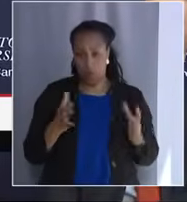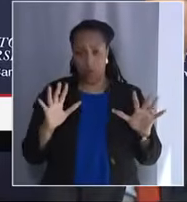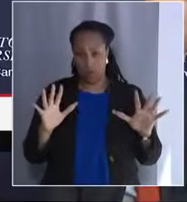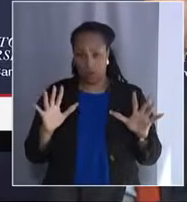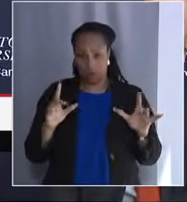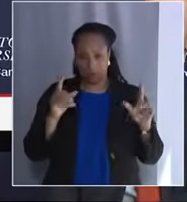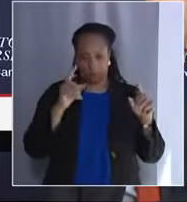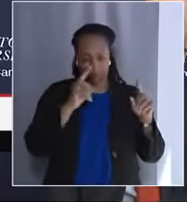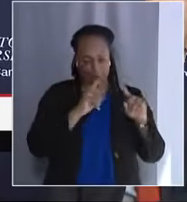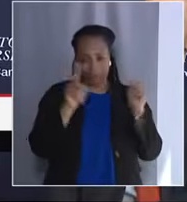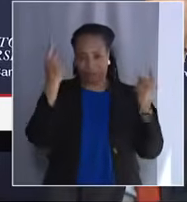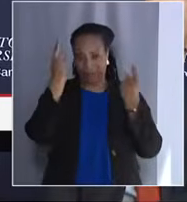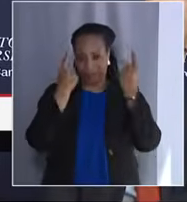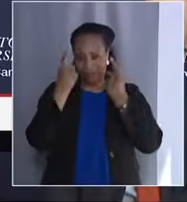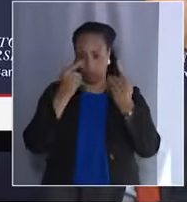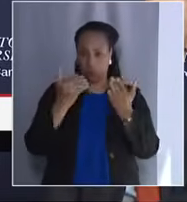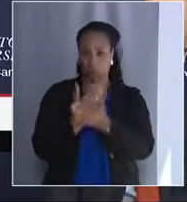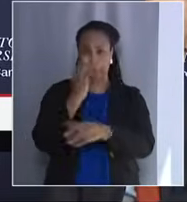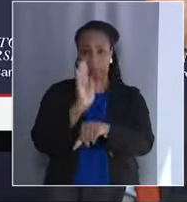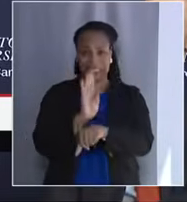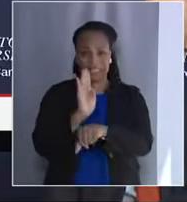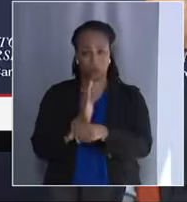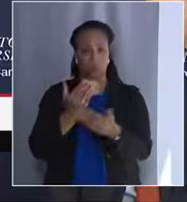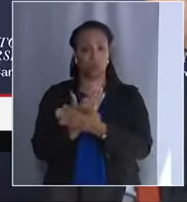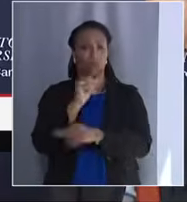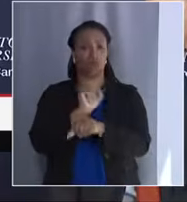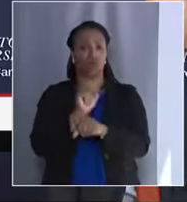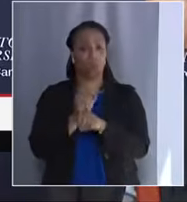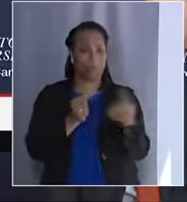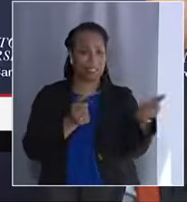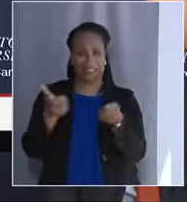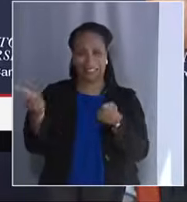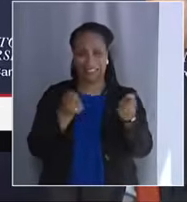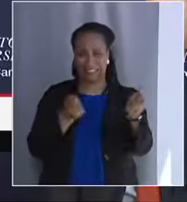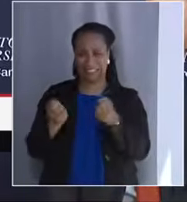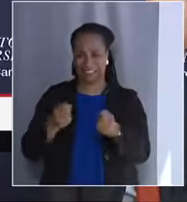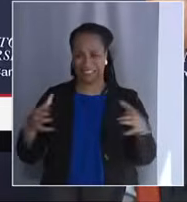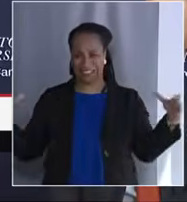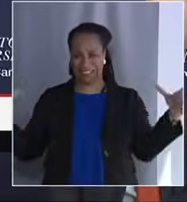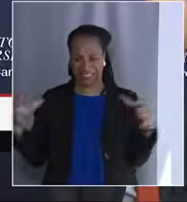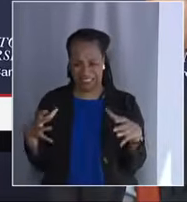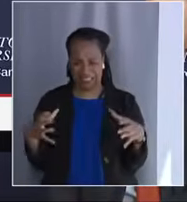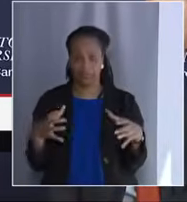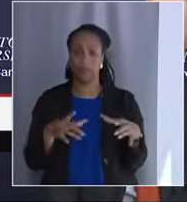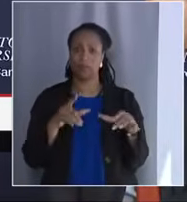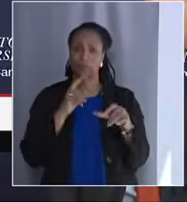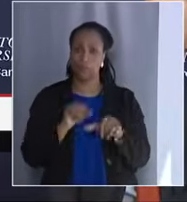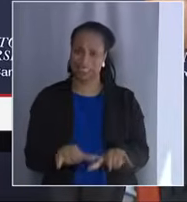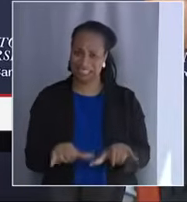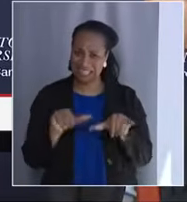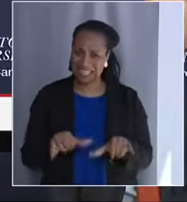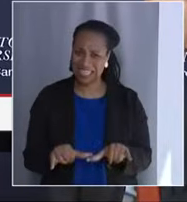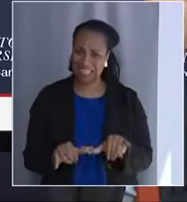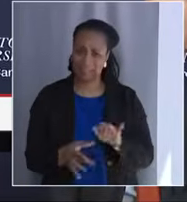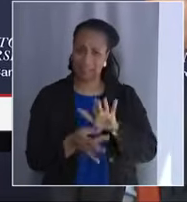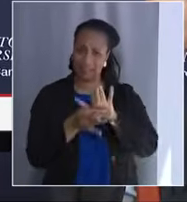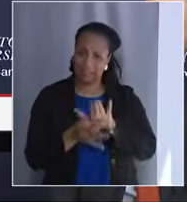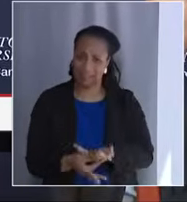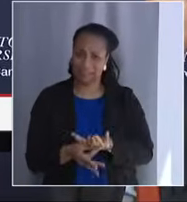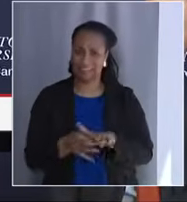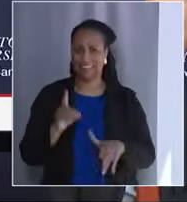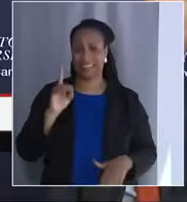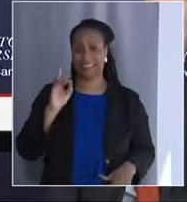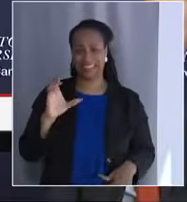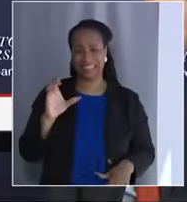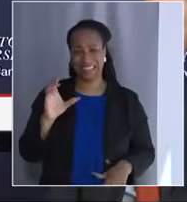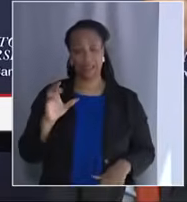maintain our employees in DC and in this region is it really is the number one thing that we need